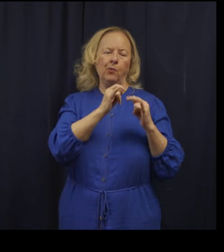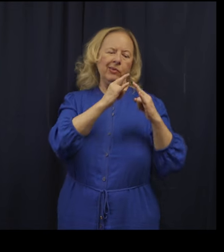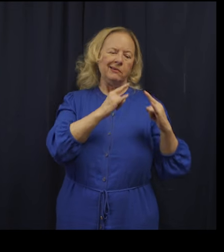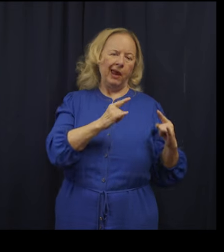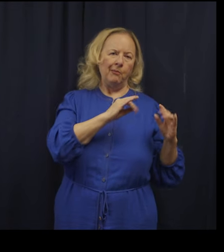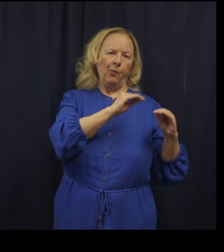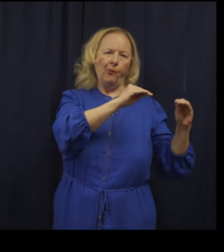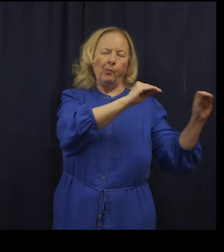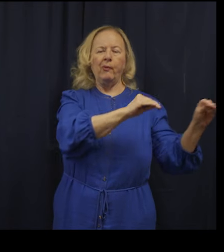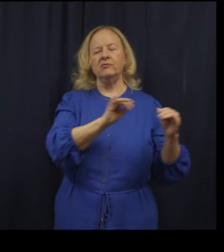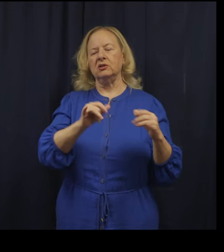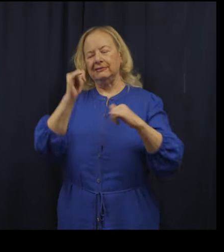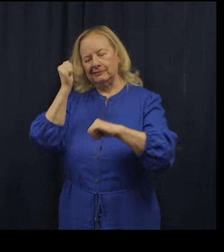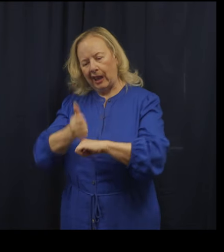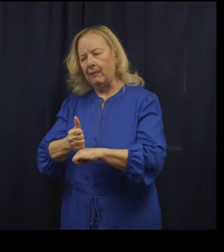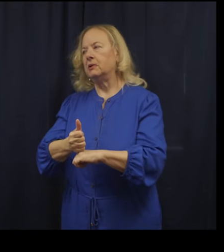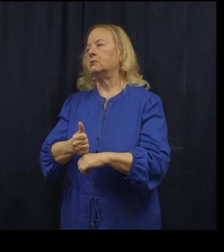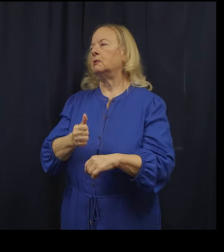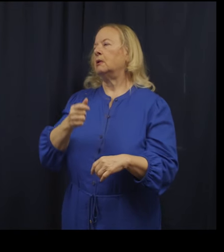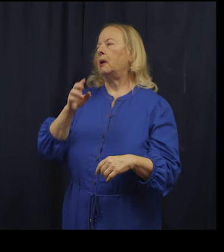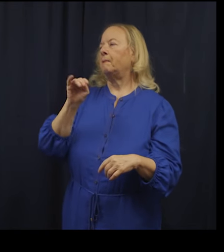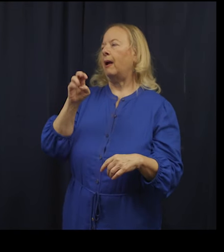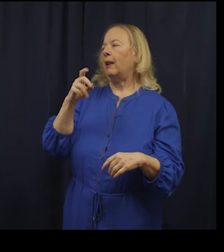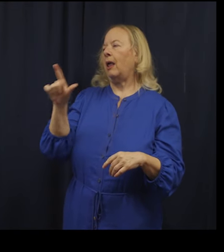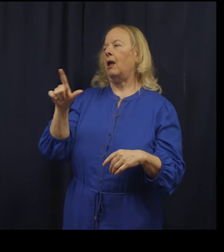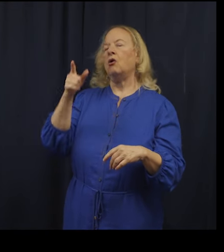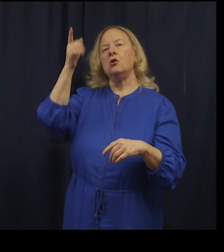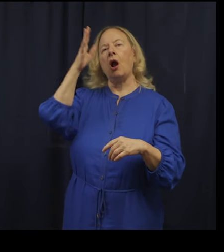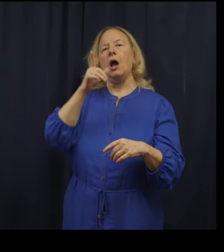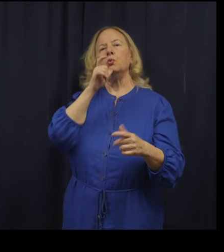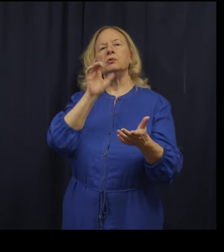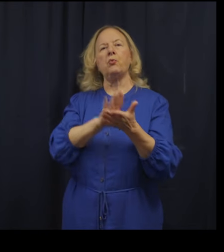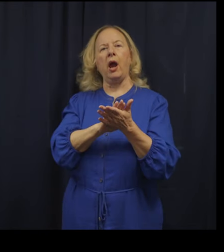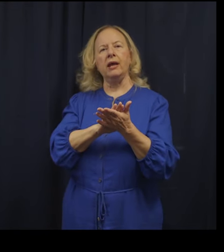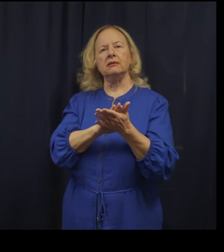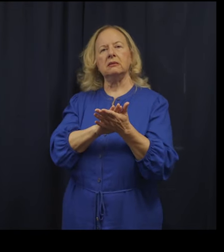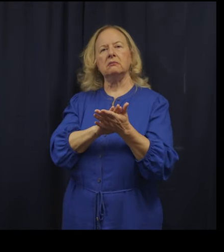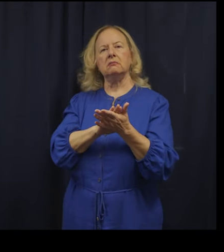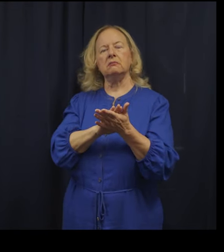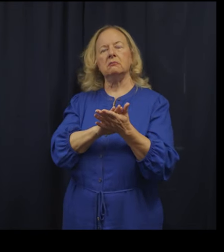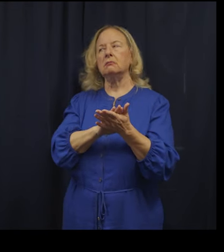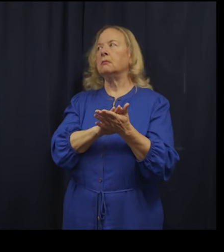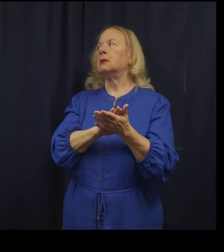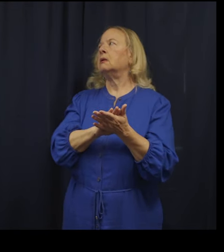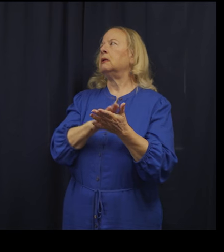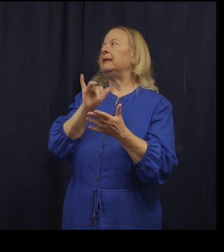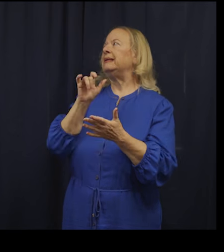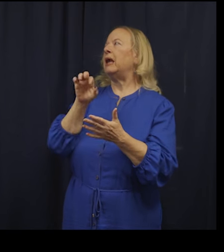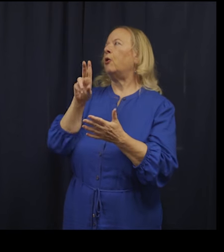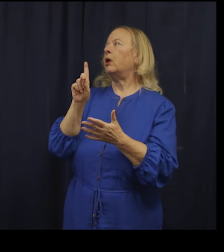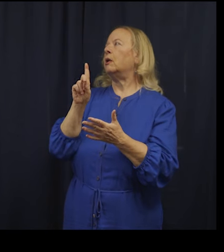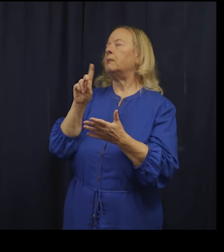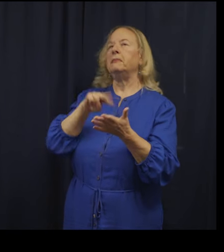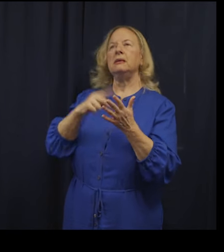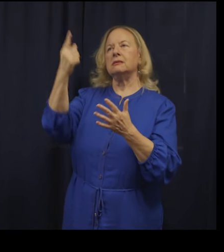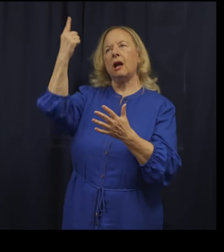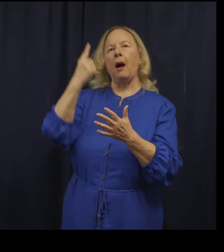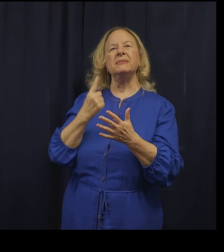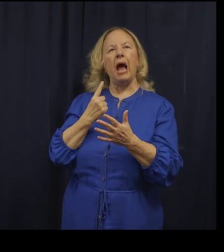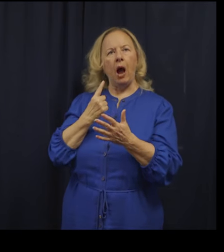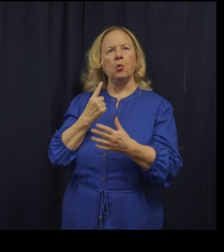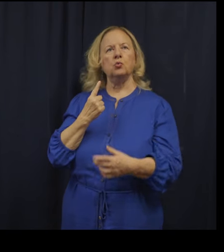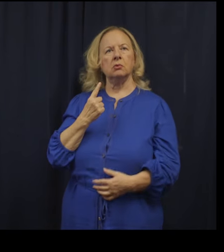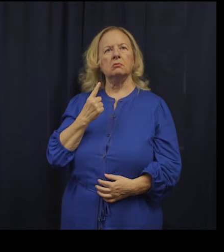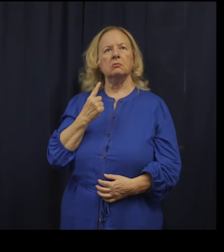Well, Mahaliel, what does that mean? God who is praised. Well, Yared, what does Yared mean? It means to